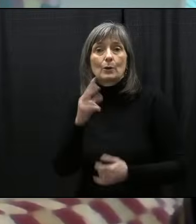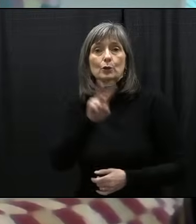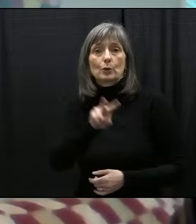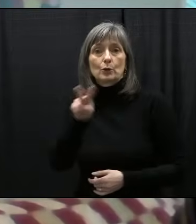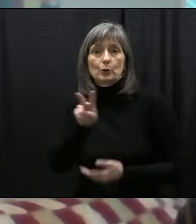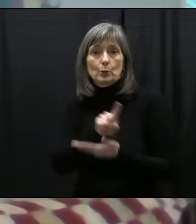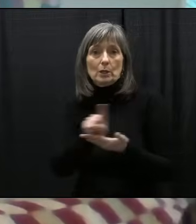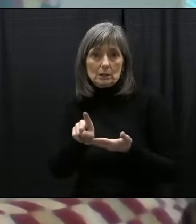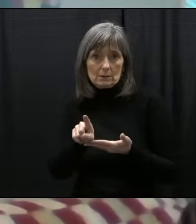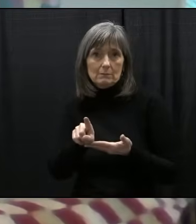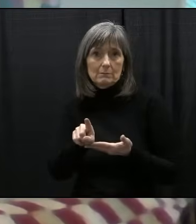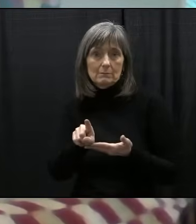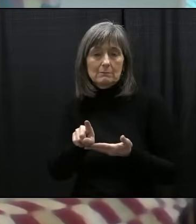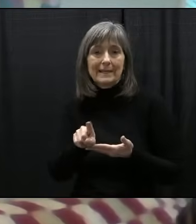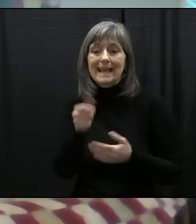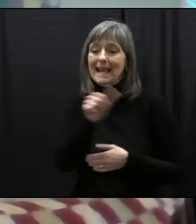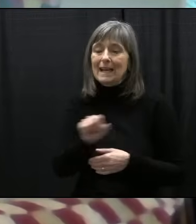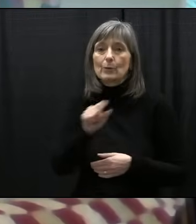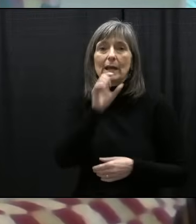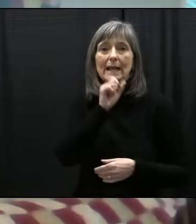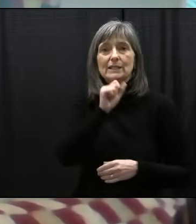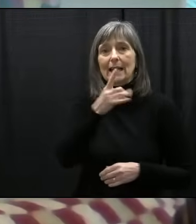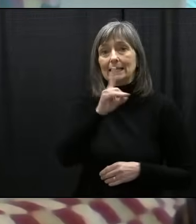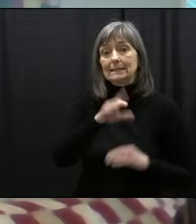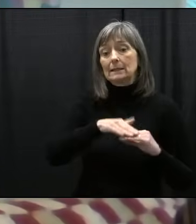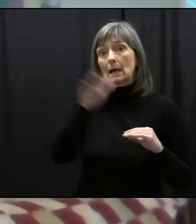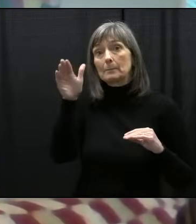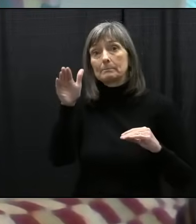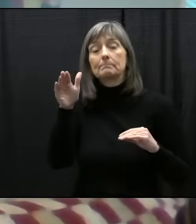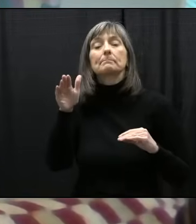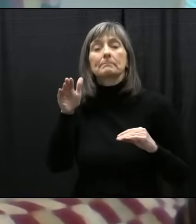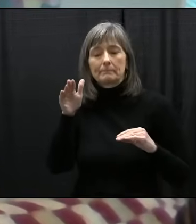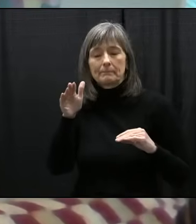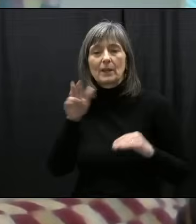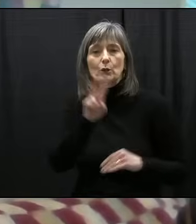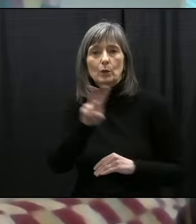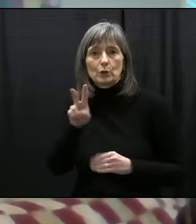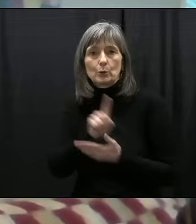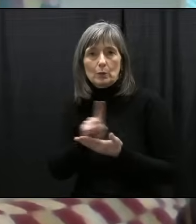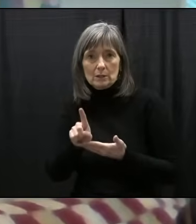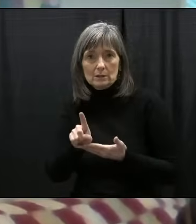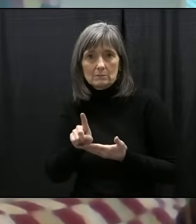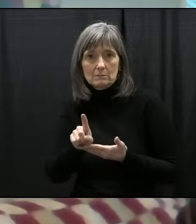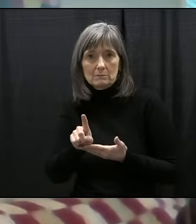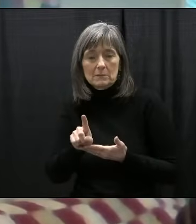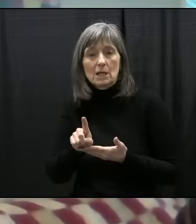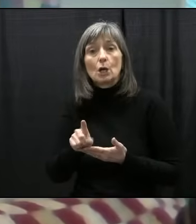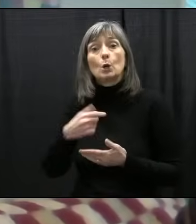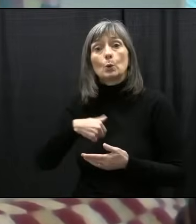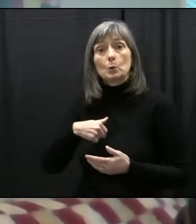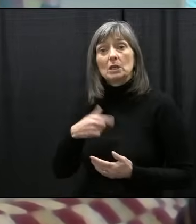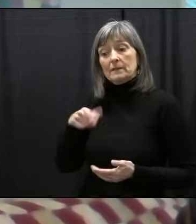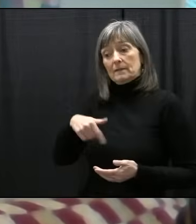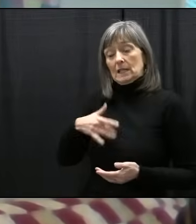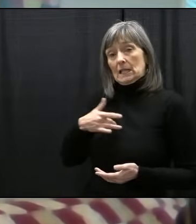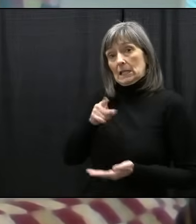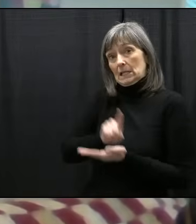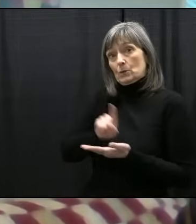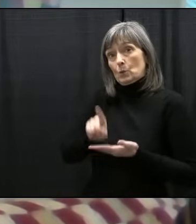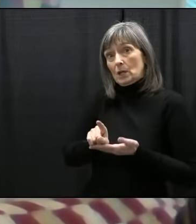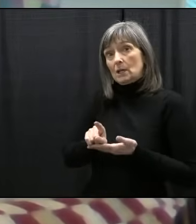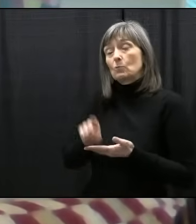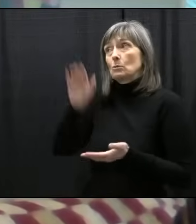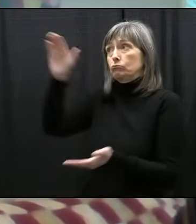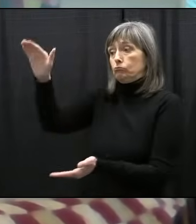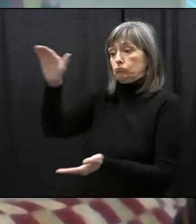This applies to everyone over the age of 18. We are expecting a large influx of vaccine supply this week, and appointments